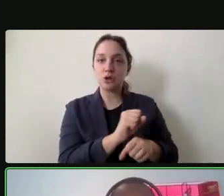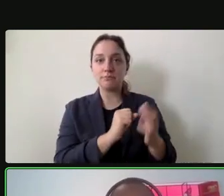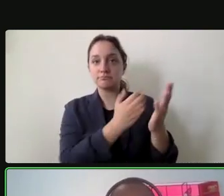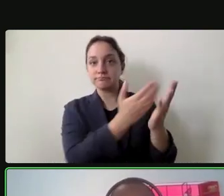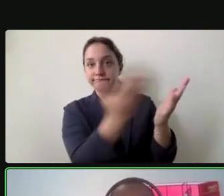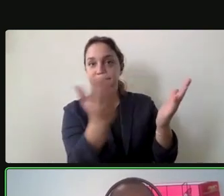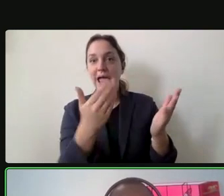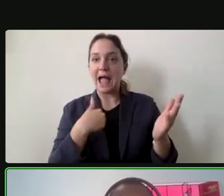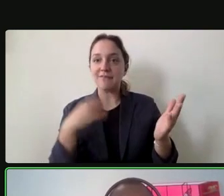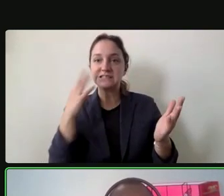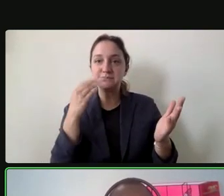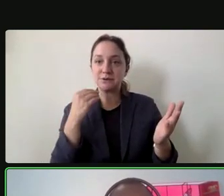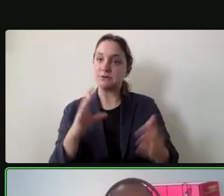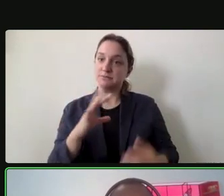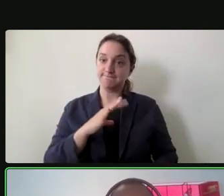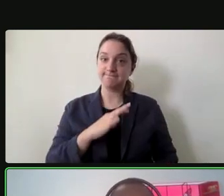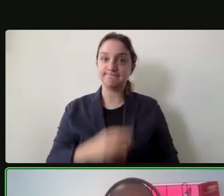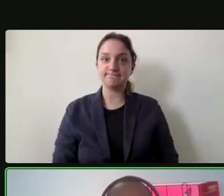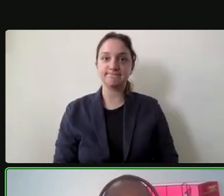slide.